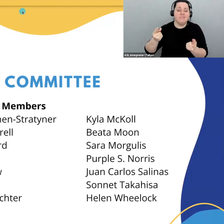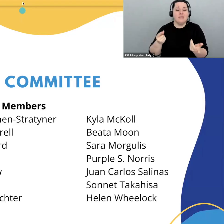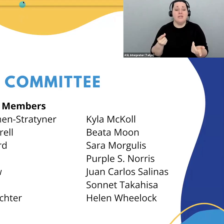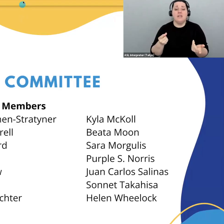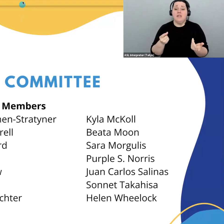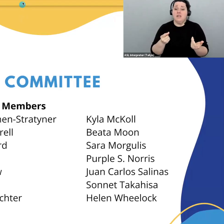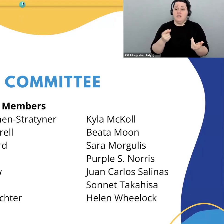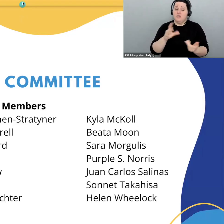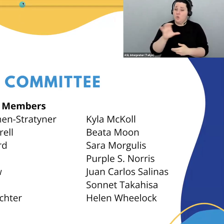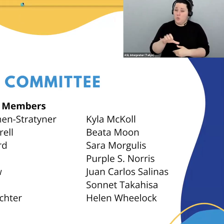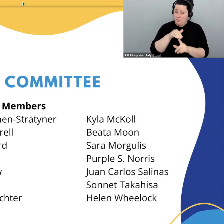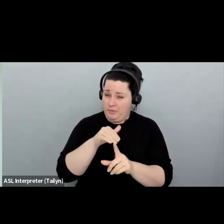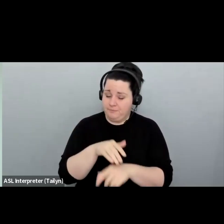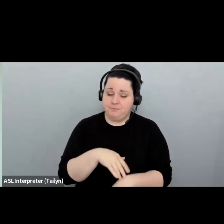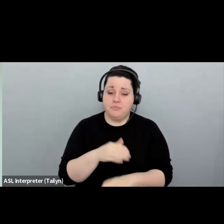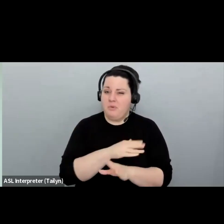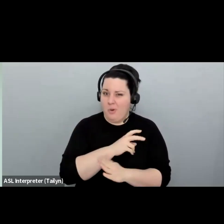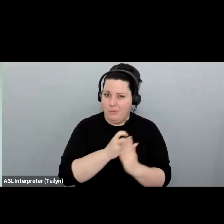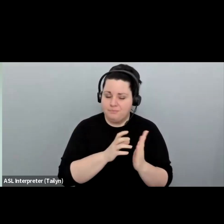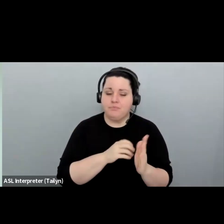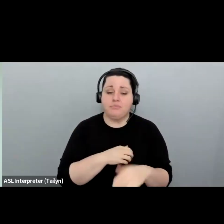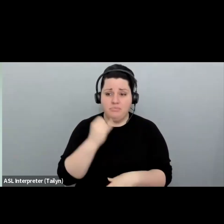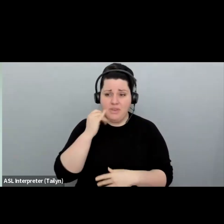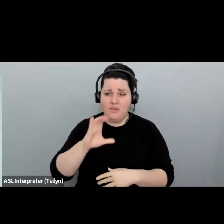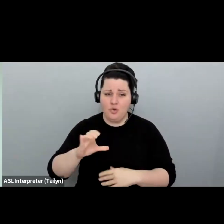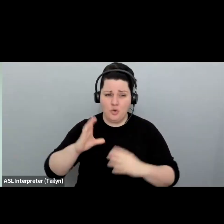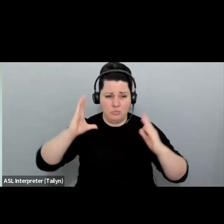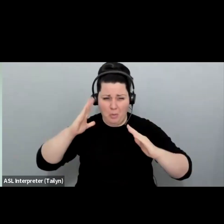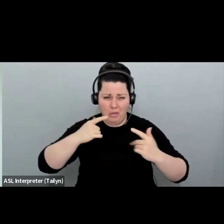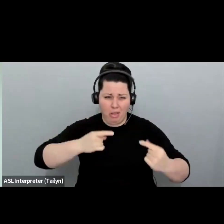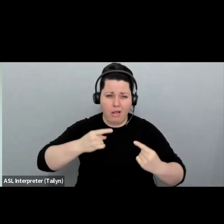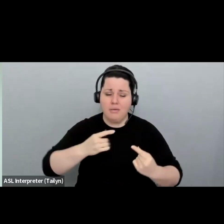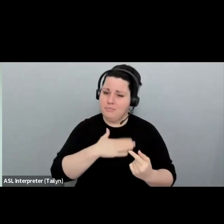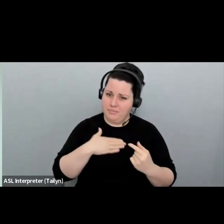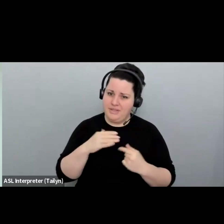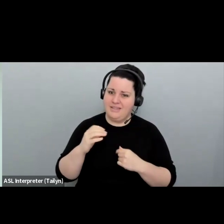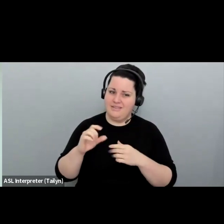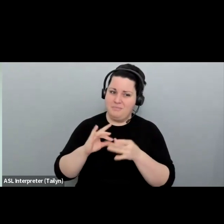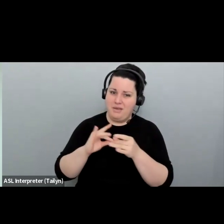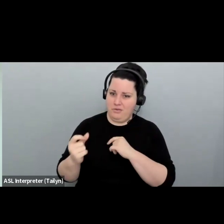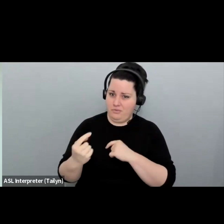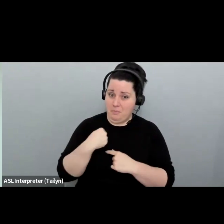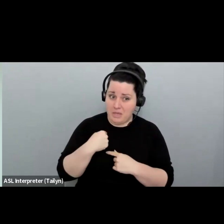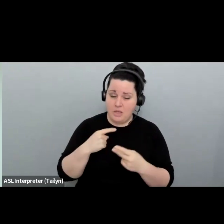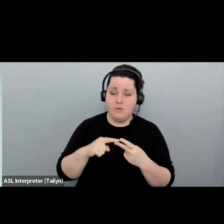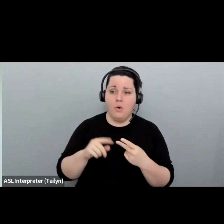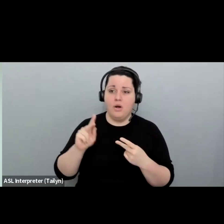we dive in. If you are having trouble with Zoom, please feel free to send myself or Kinsey Keck a message via the